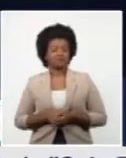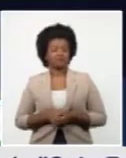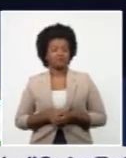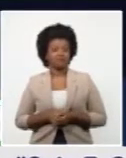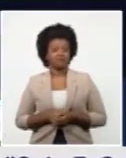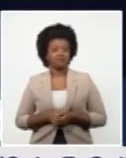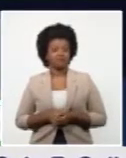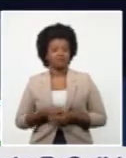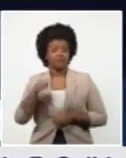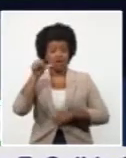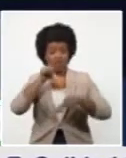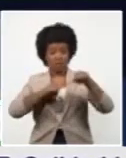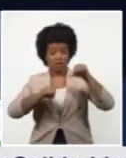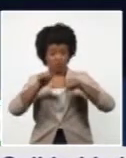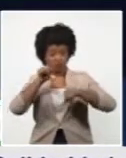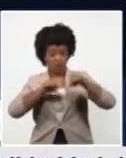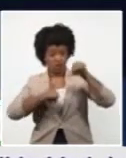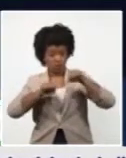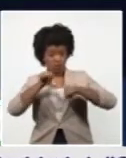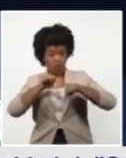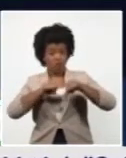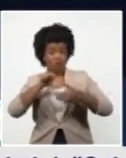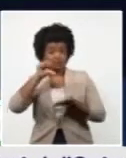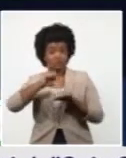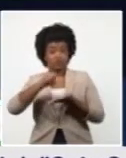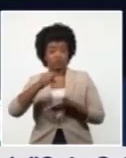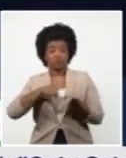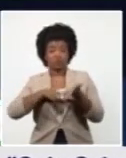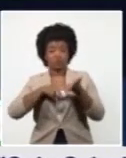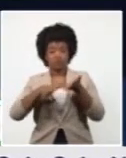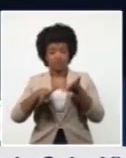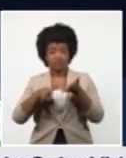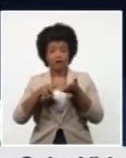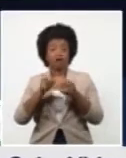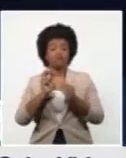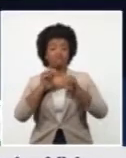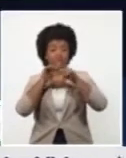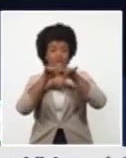The Pedro Curie Institute of Tropical Medicine Laboratory,